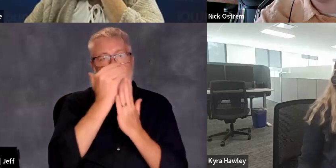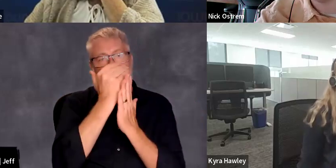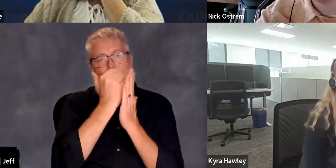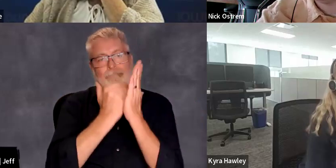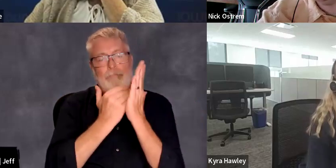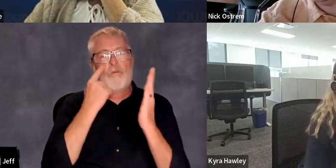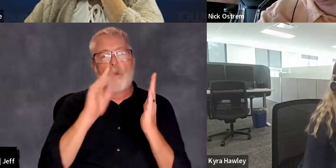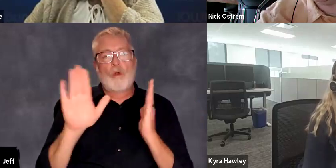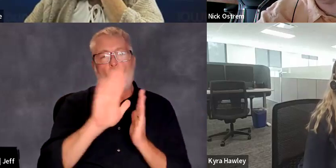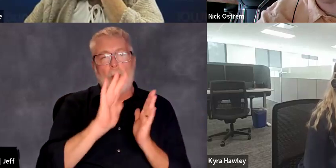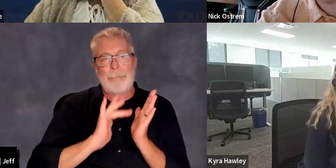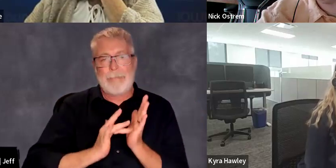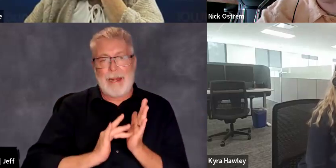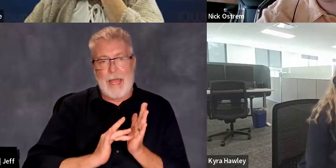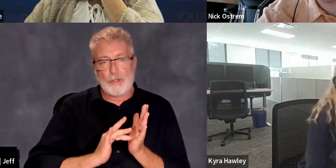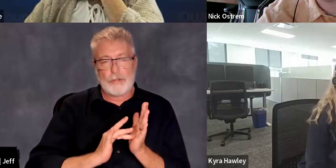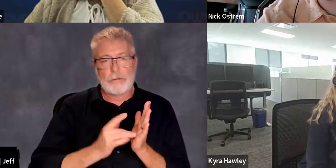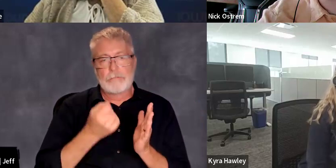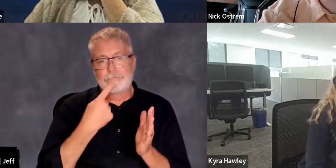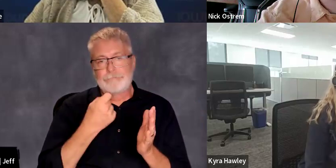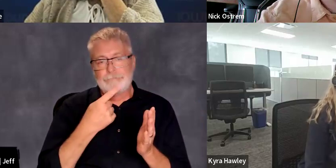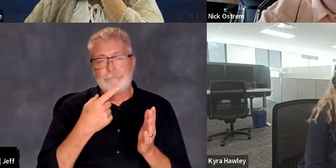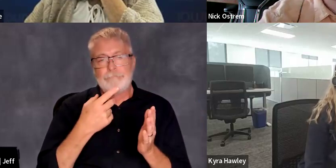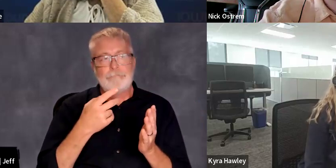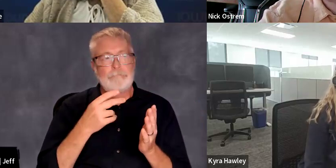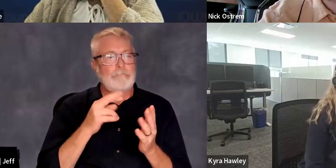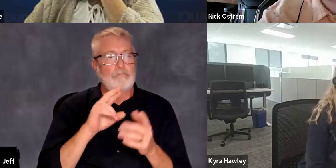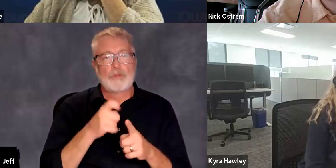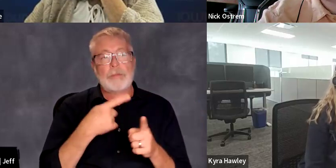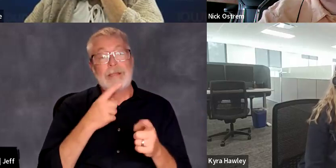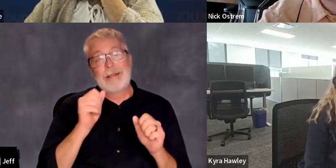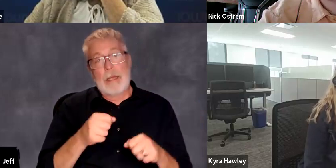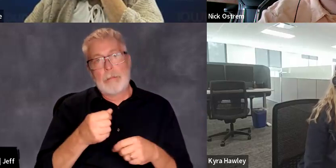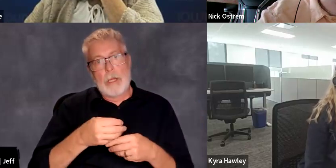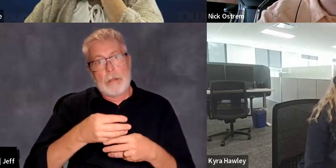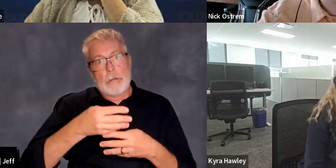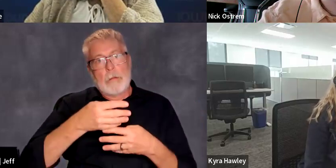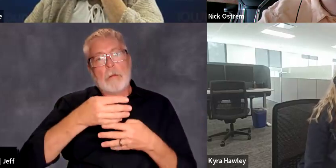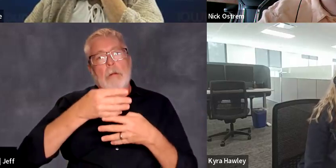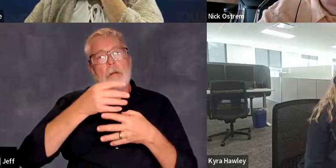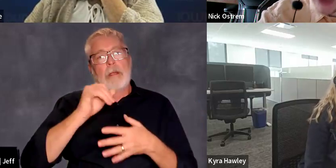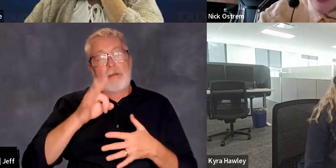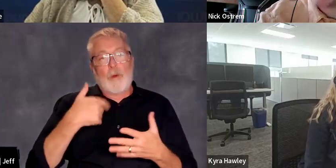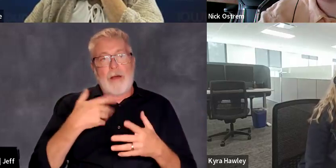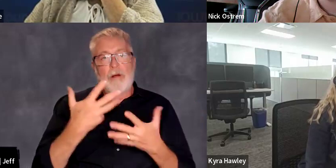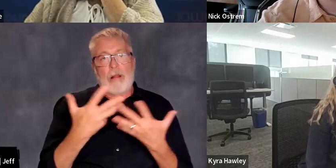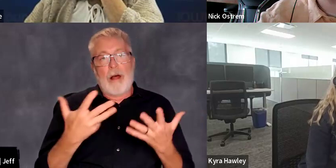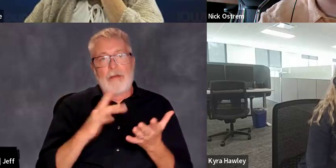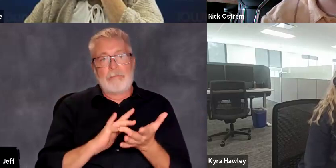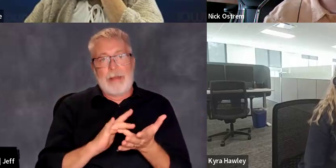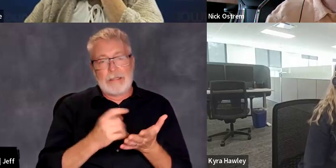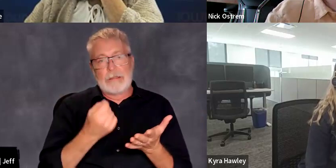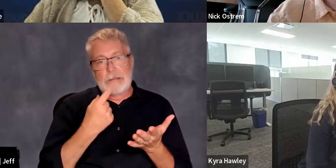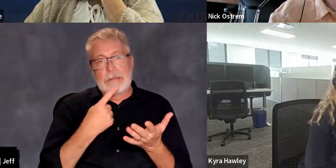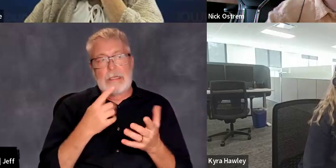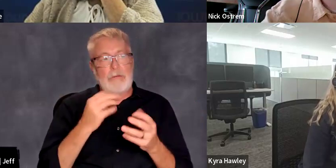medications. Um, this can get long if people have large medication lists. If people